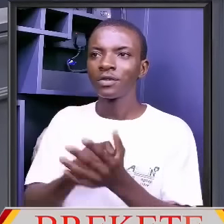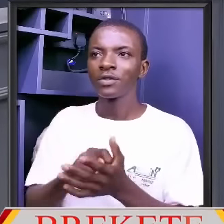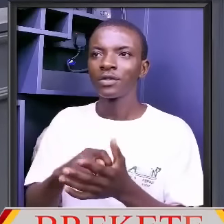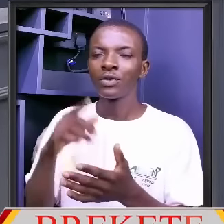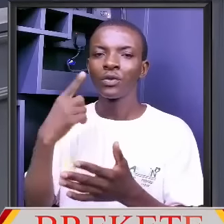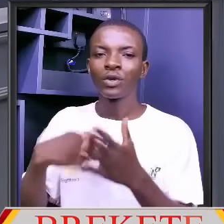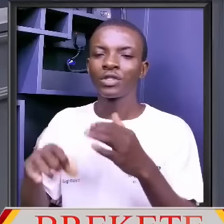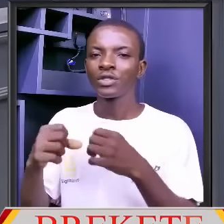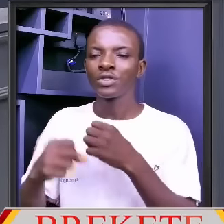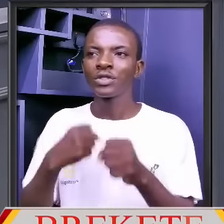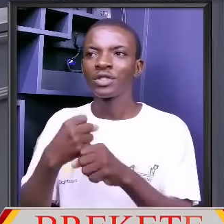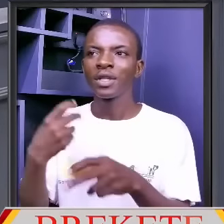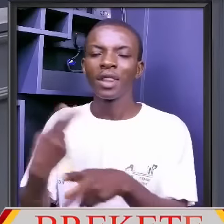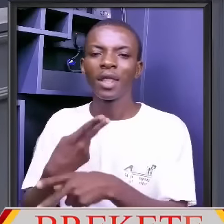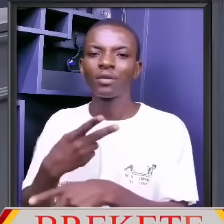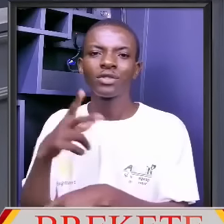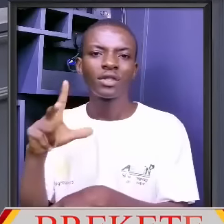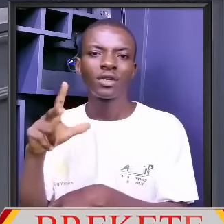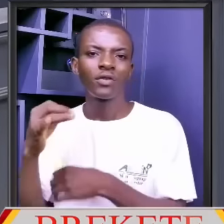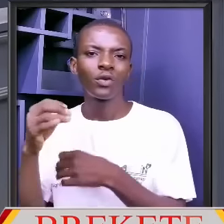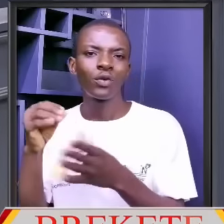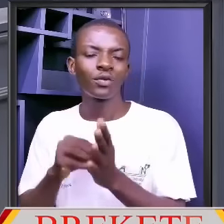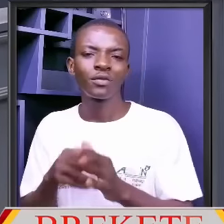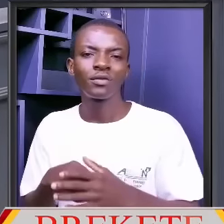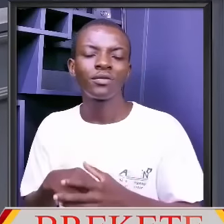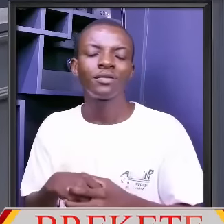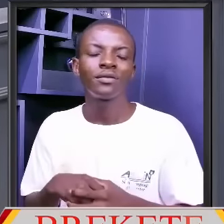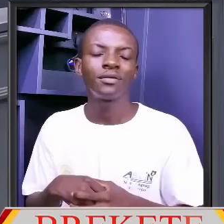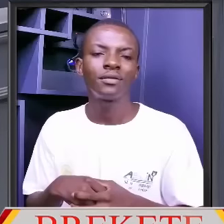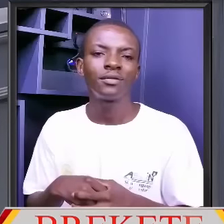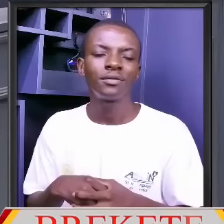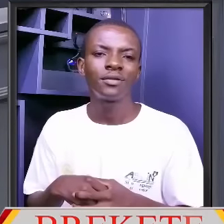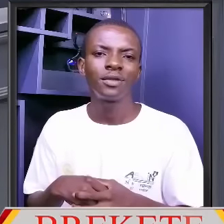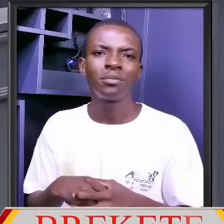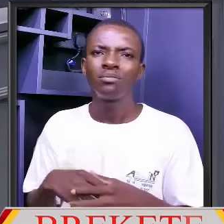Wait till she suffer now times three of your own. Oh, God.